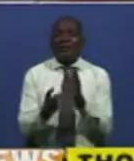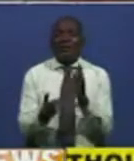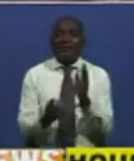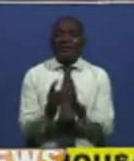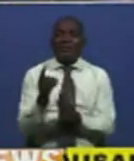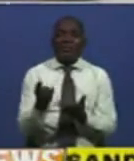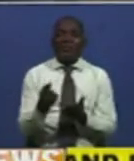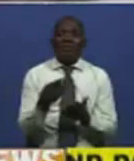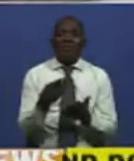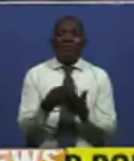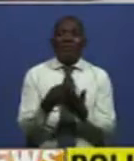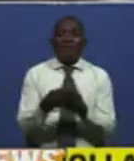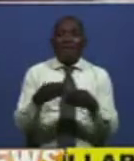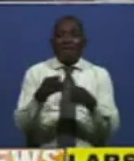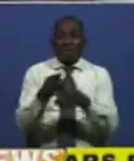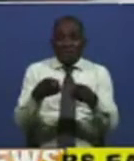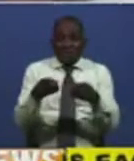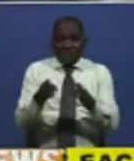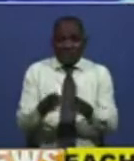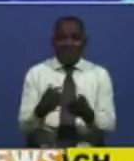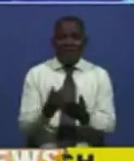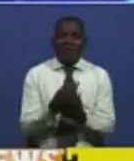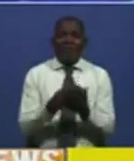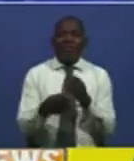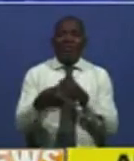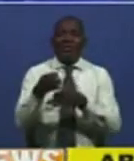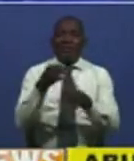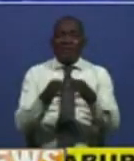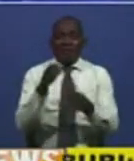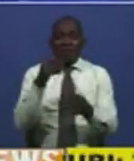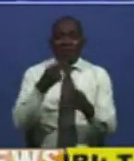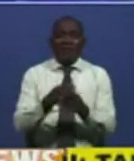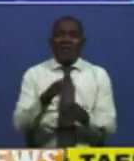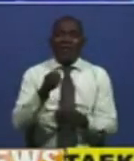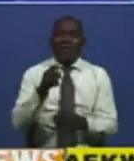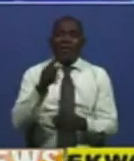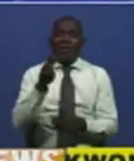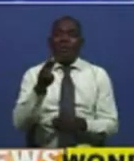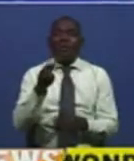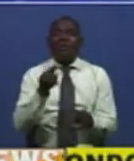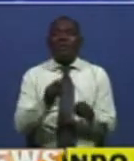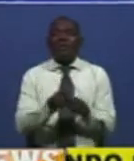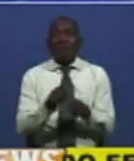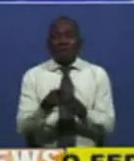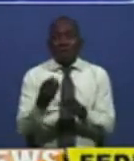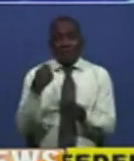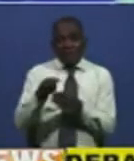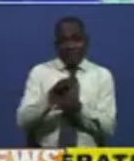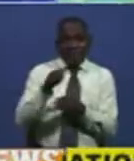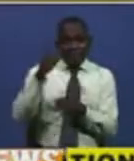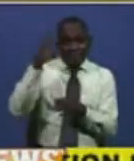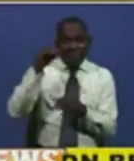capital market. Managing Director of the Ghana Stock Exchange, Mr. Eko Afedi, and a former business